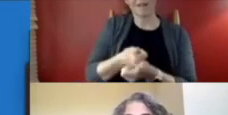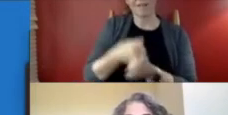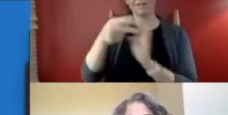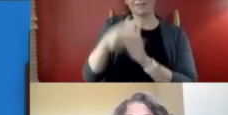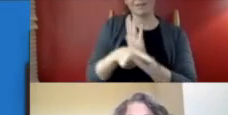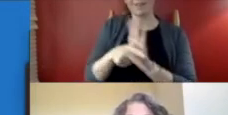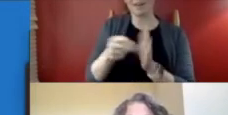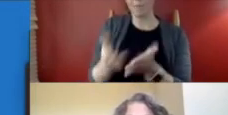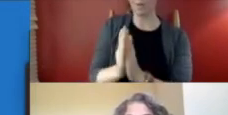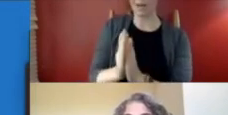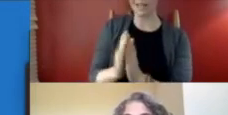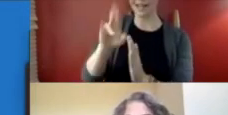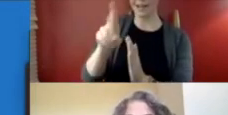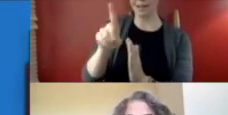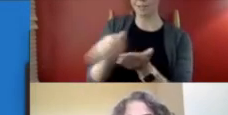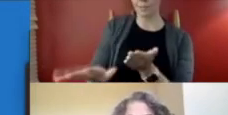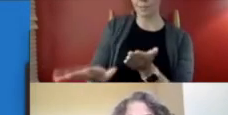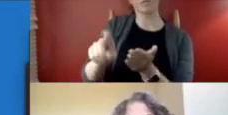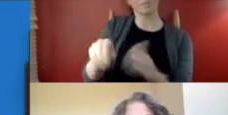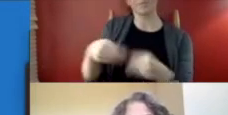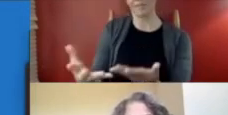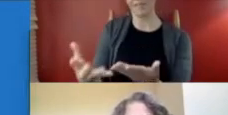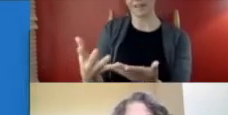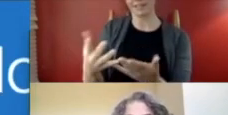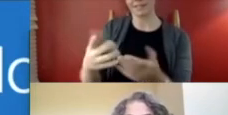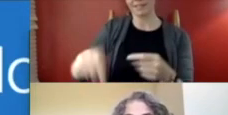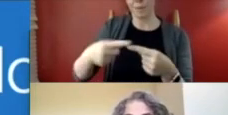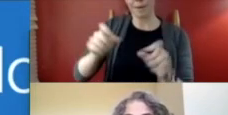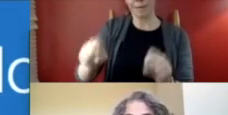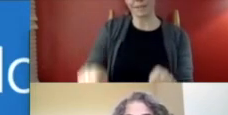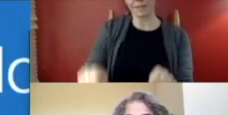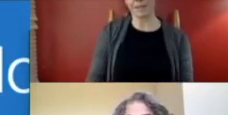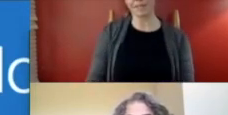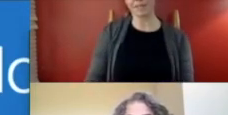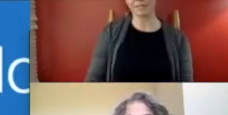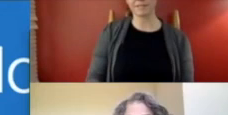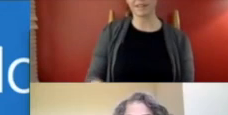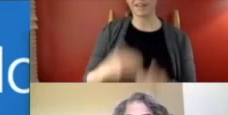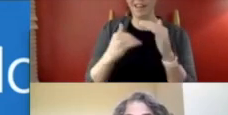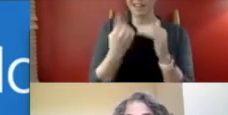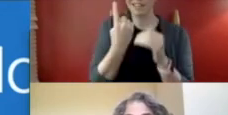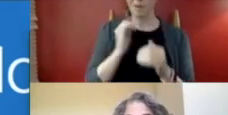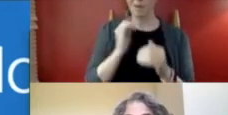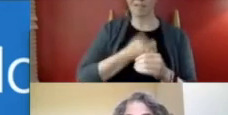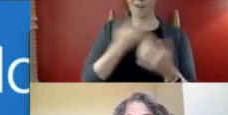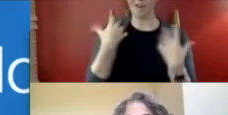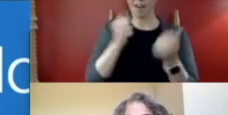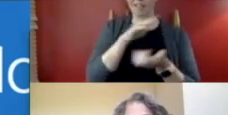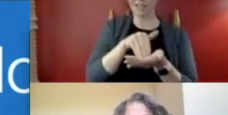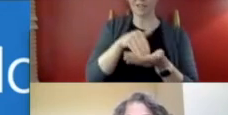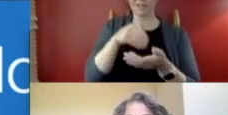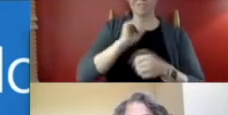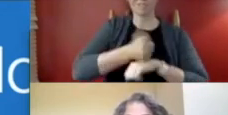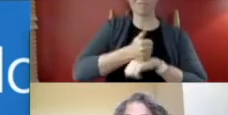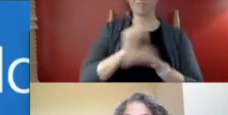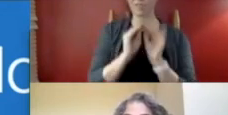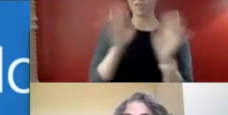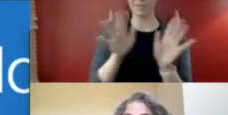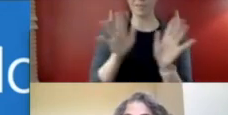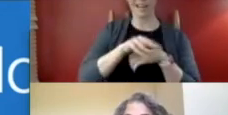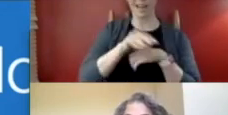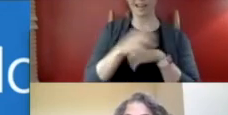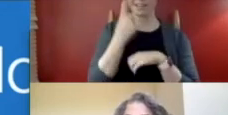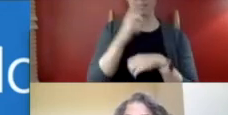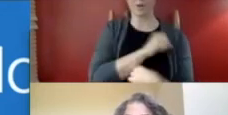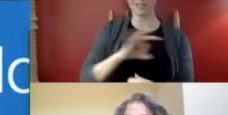IUD removals should be provided when possible. At least one of our health centers have created explicit guidance for staff.